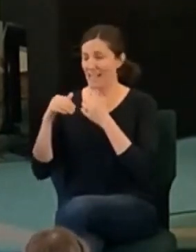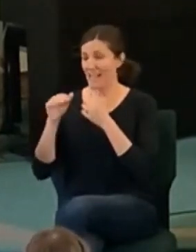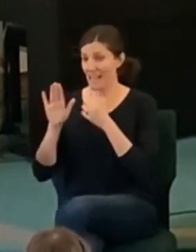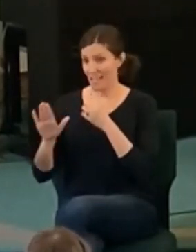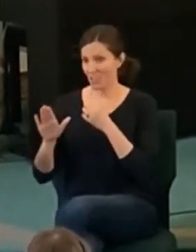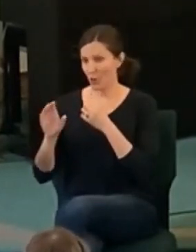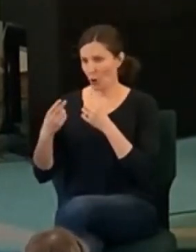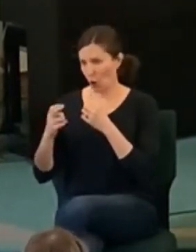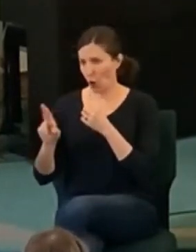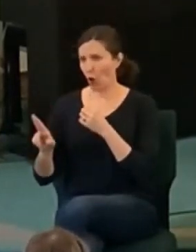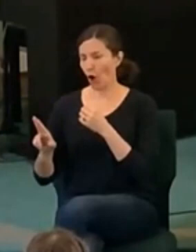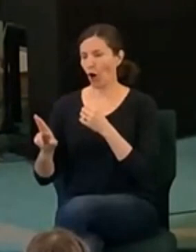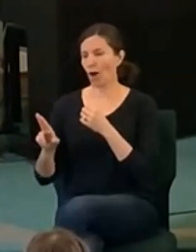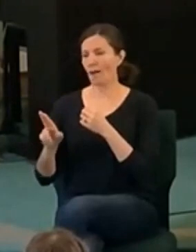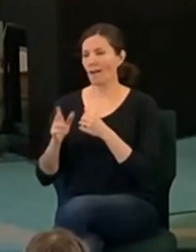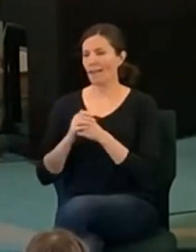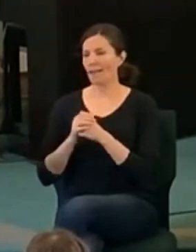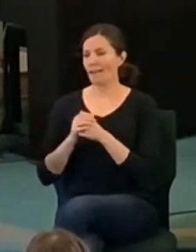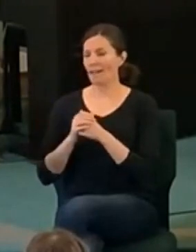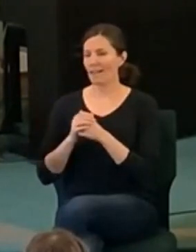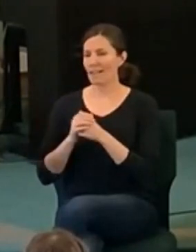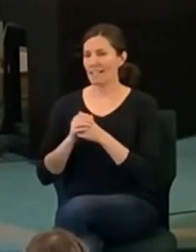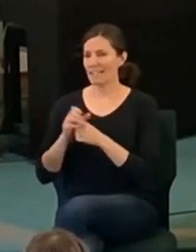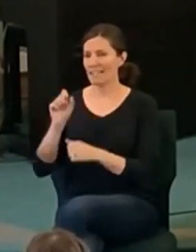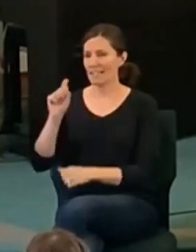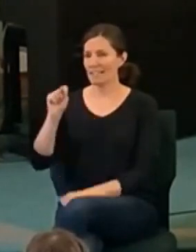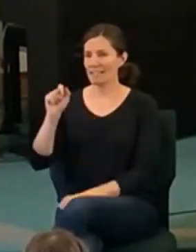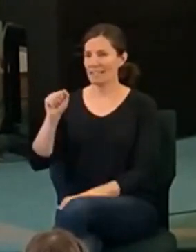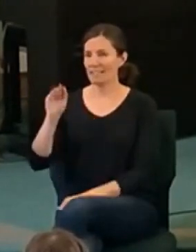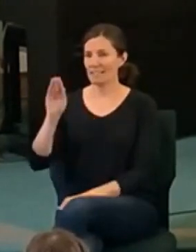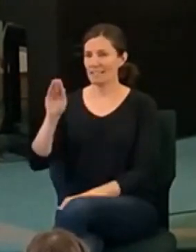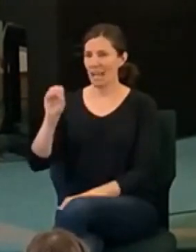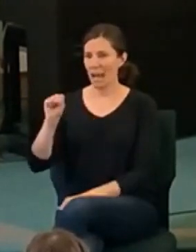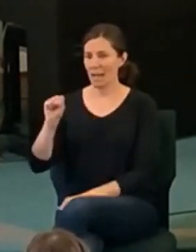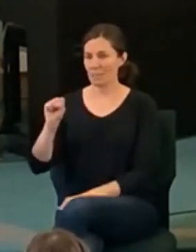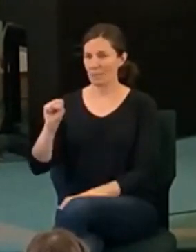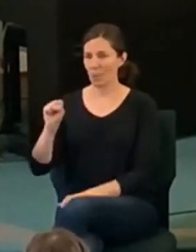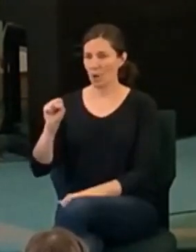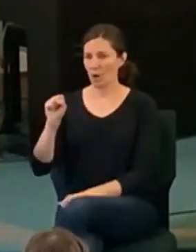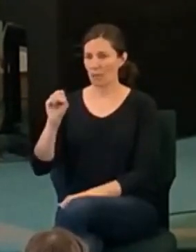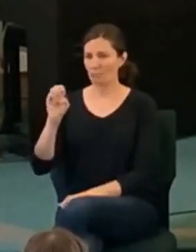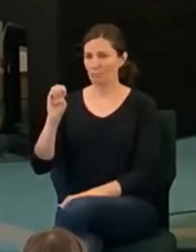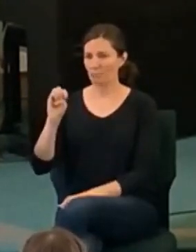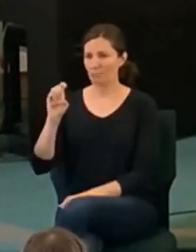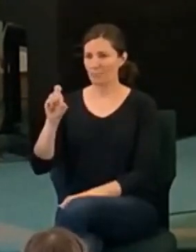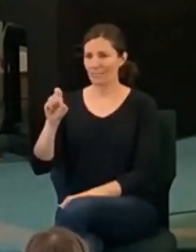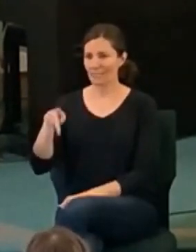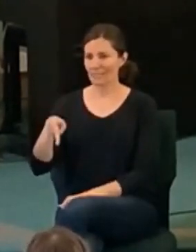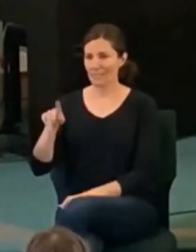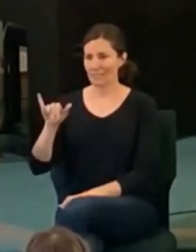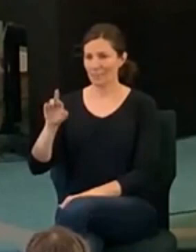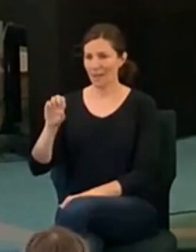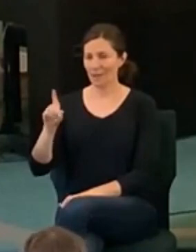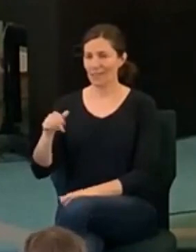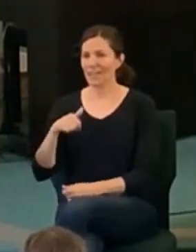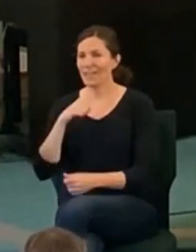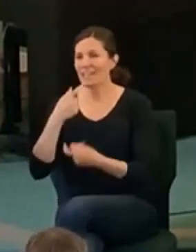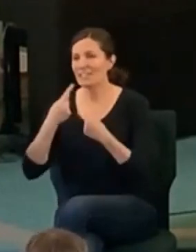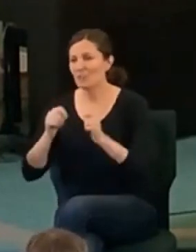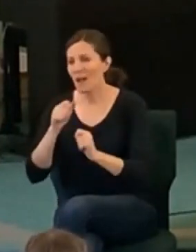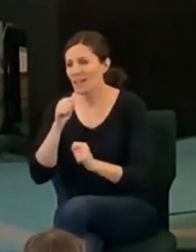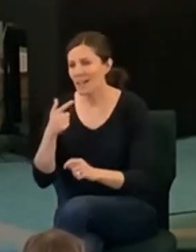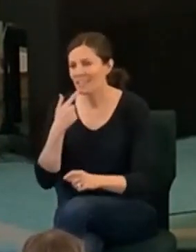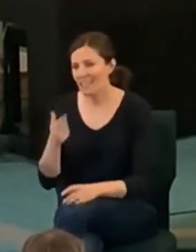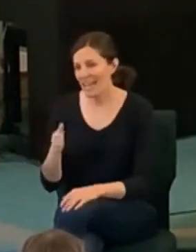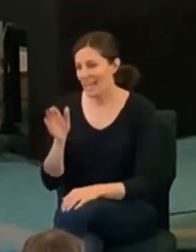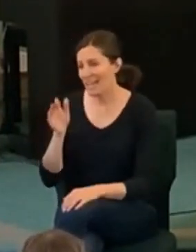person's vehicle that his or her, we'll keep the pronouns, his or her, to avoid the